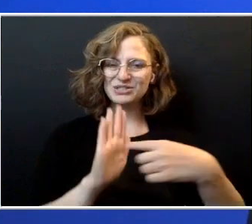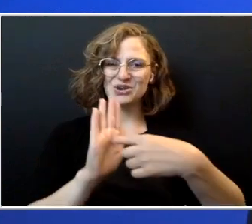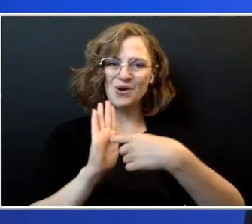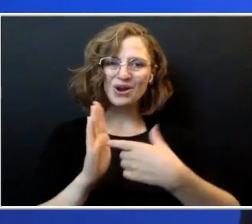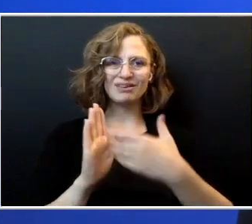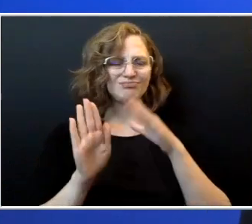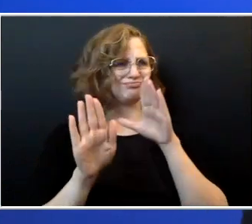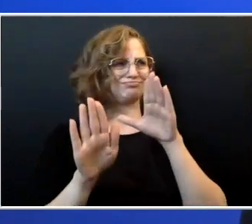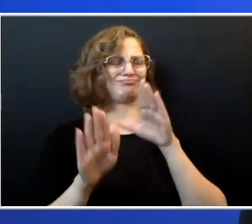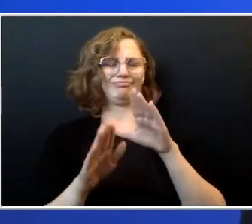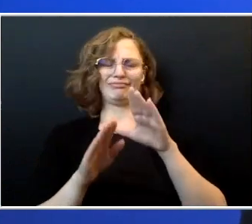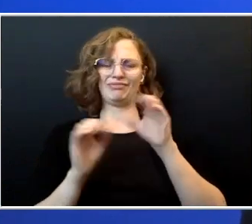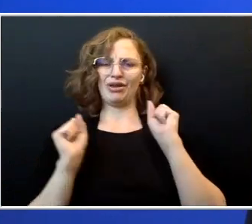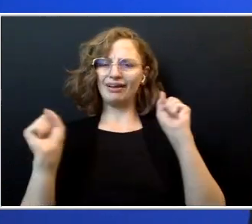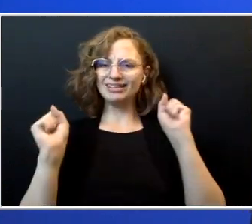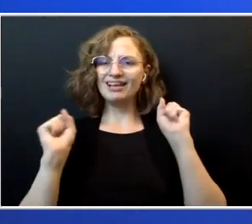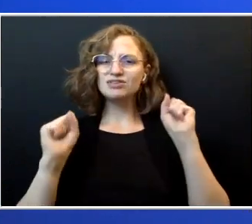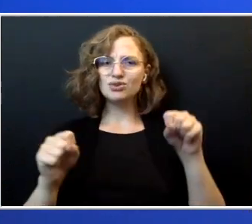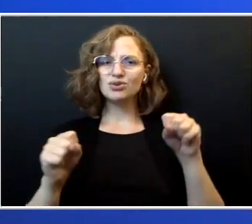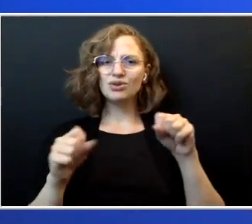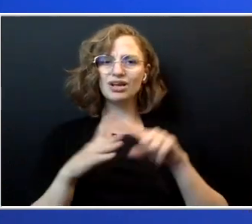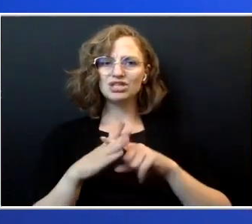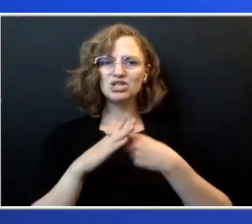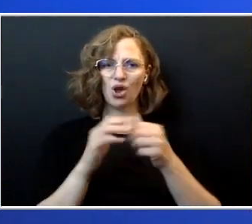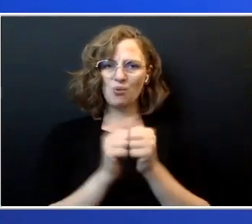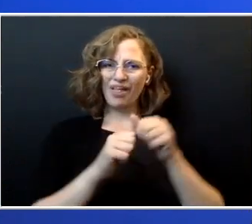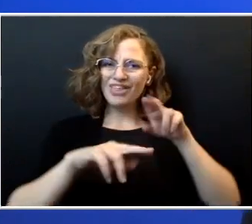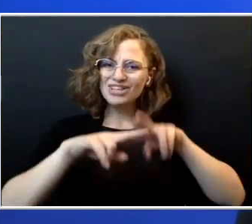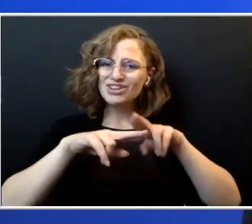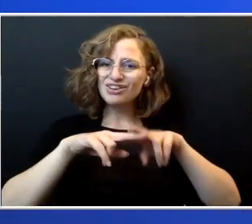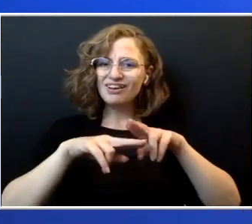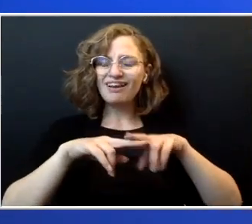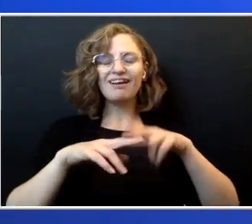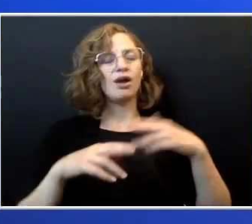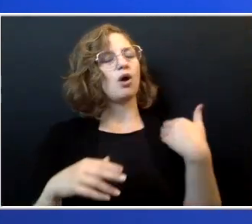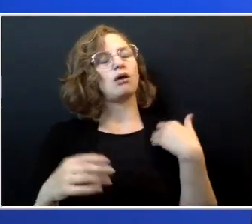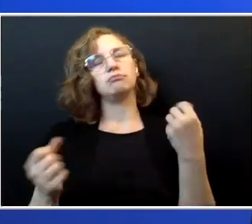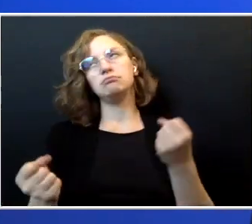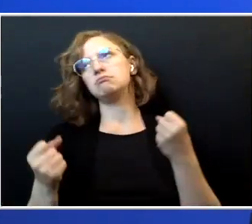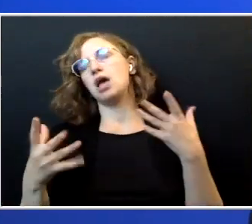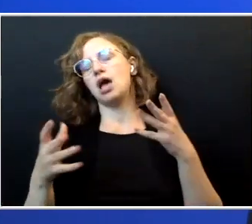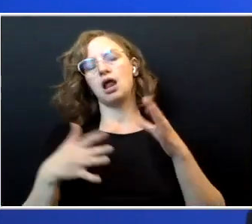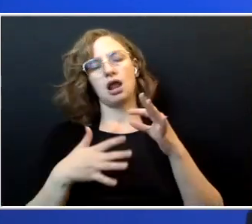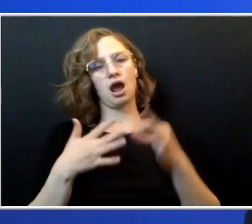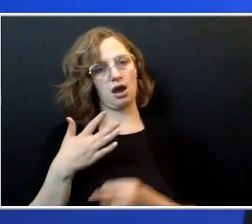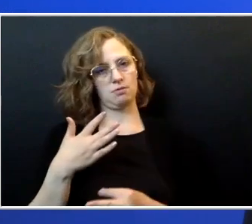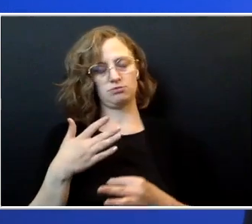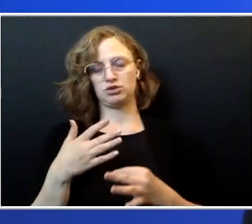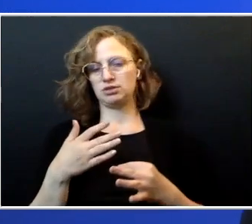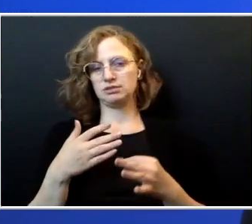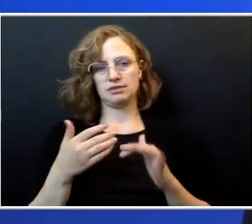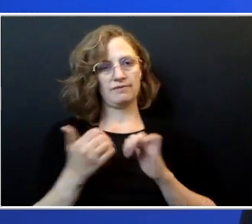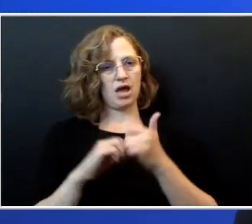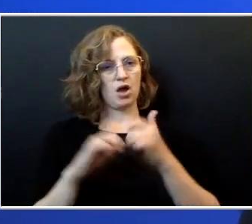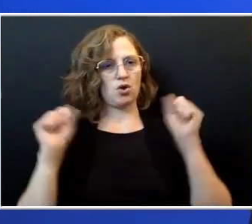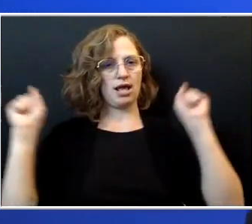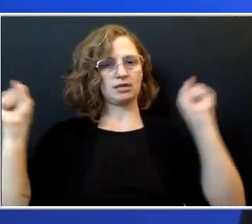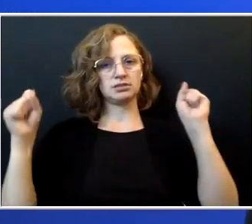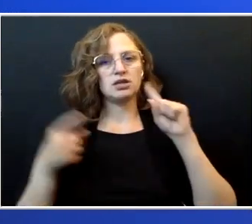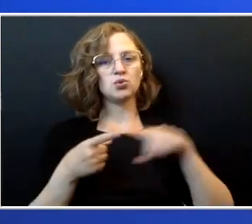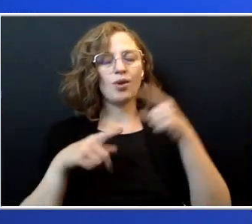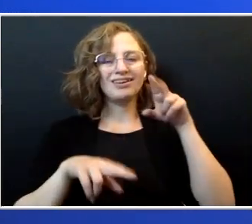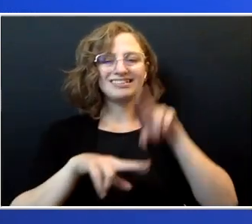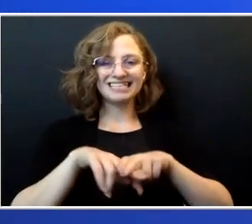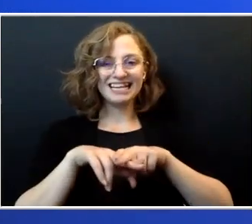in a chair. There's lots and lots of exercises that you can do. Still stimulating the muscles of the upper body is really important, and the